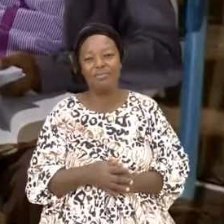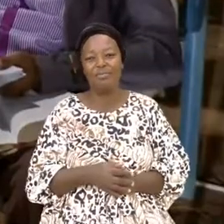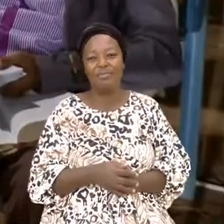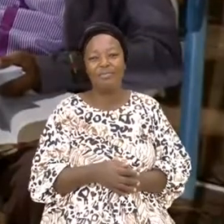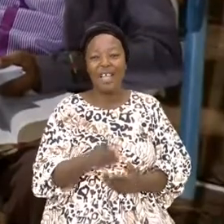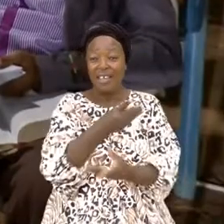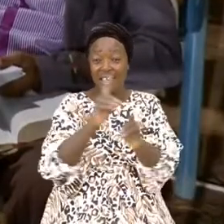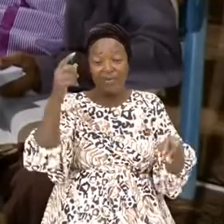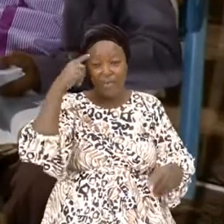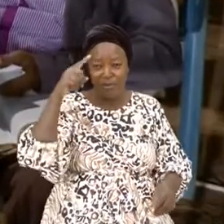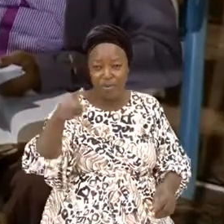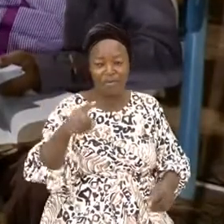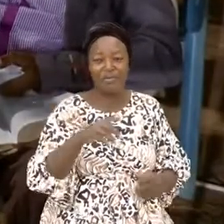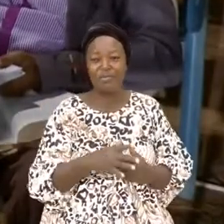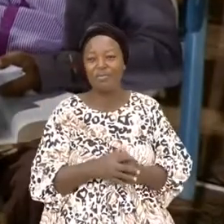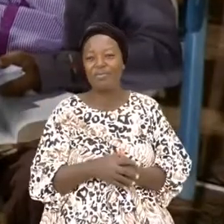Deliverance for you.